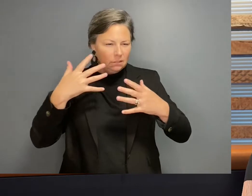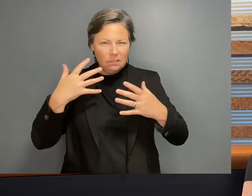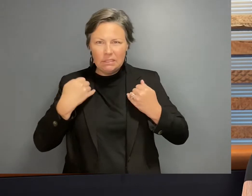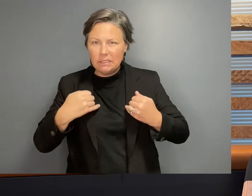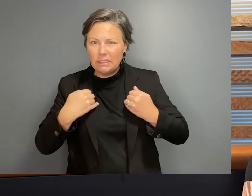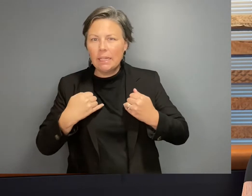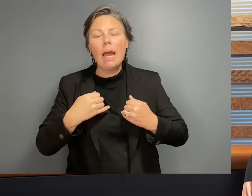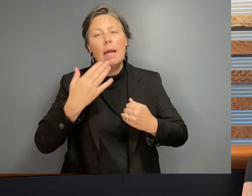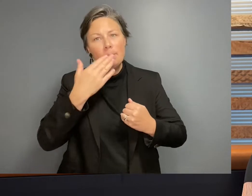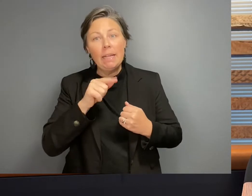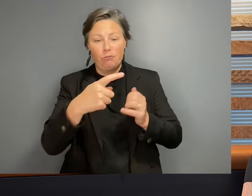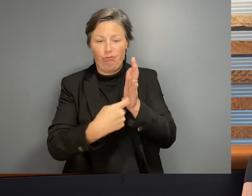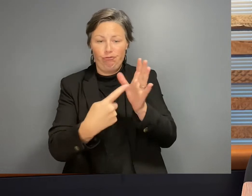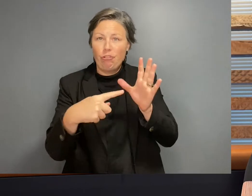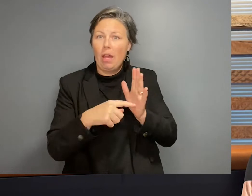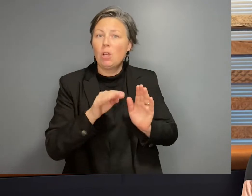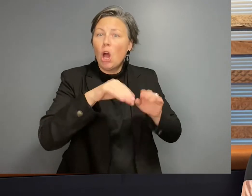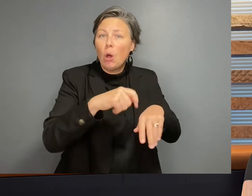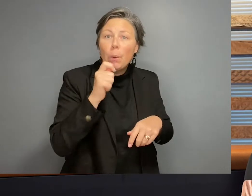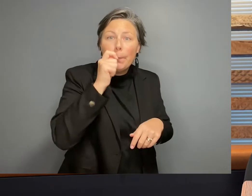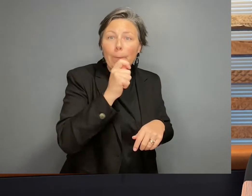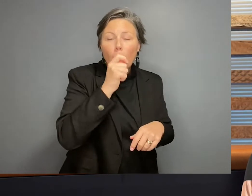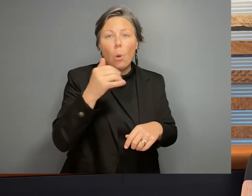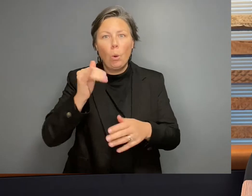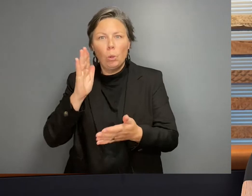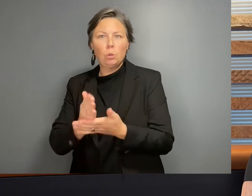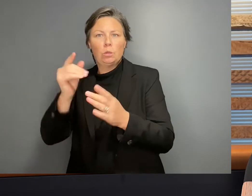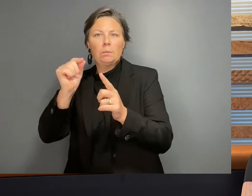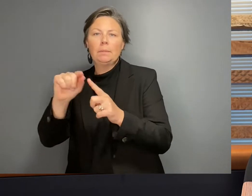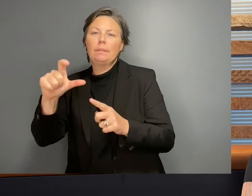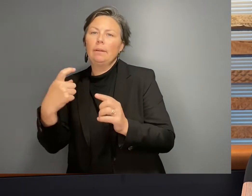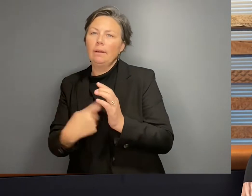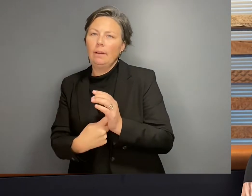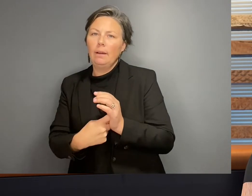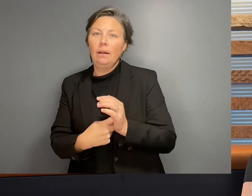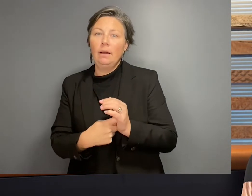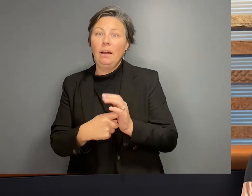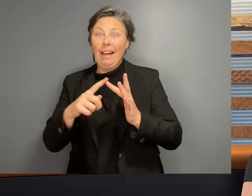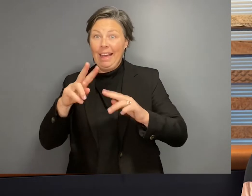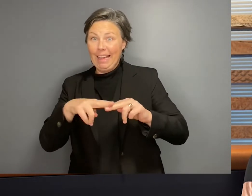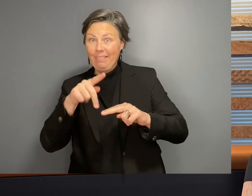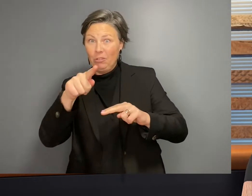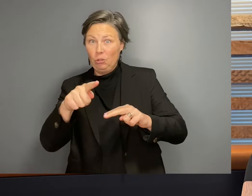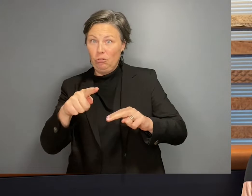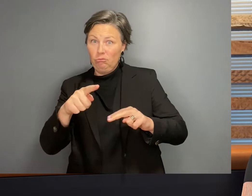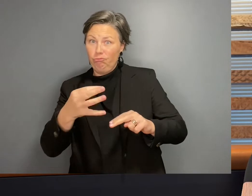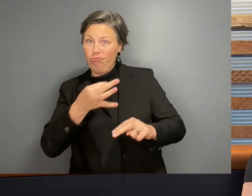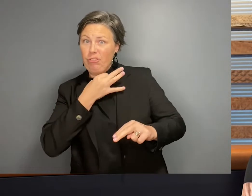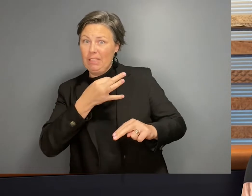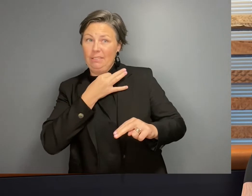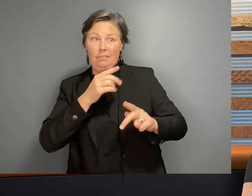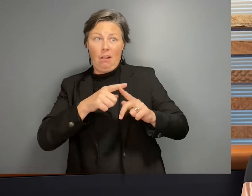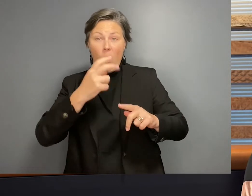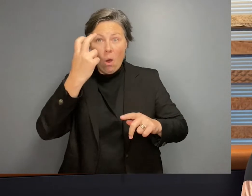rapid antigen or RAT test at home or a PCR, but particularly if you're a high-risk group, an older or First